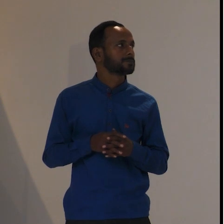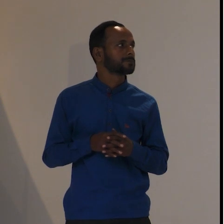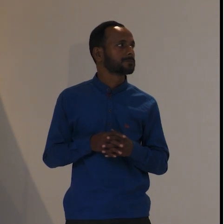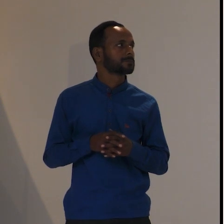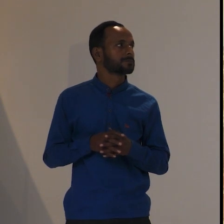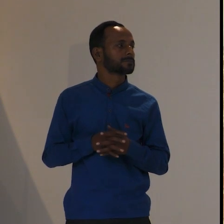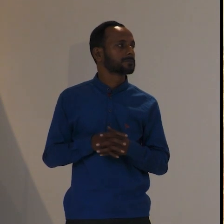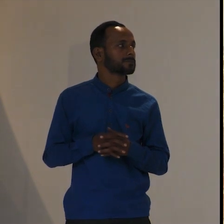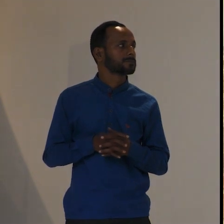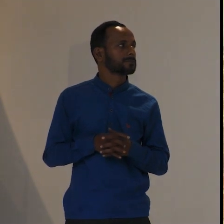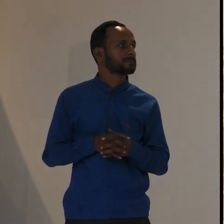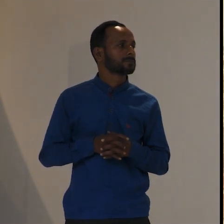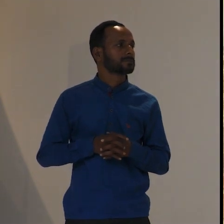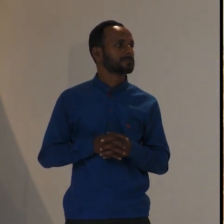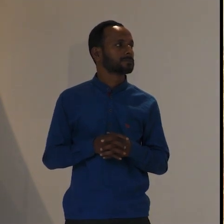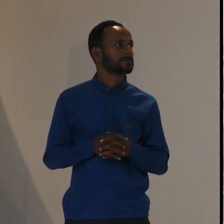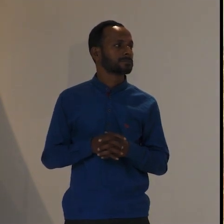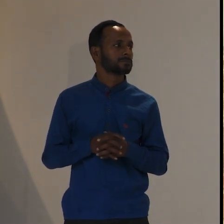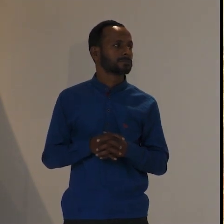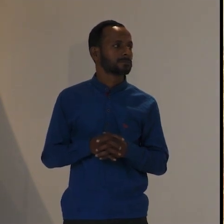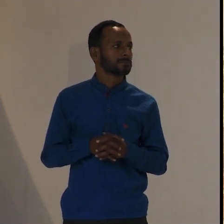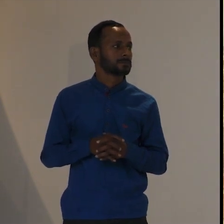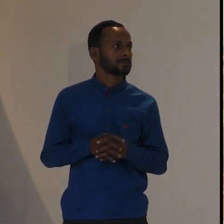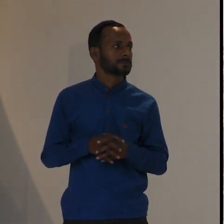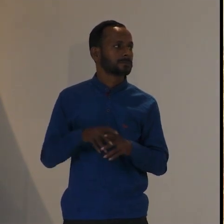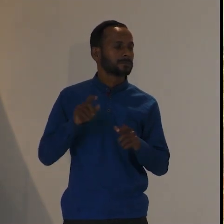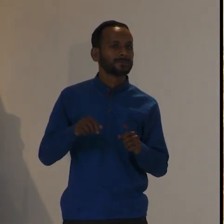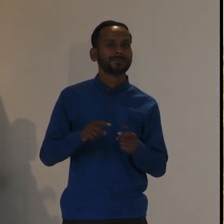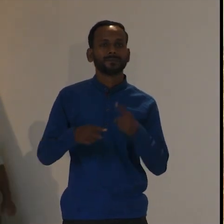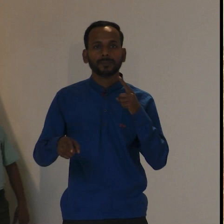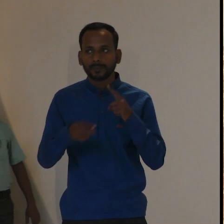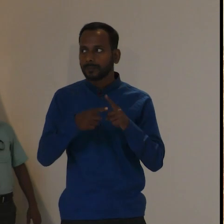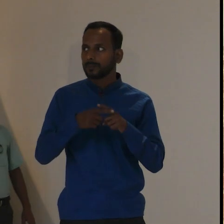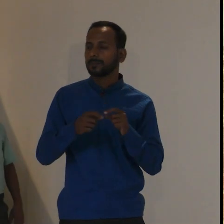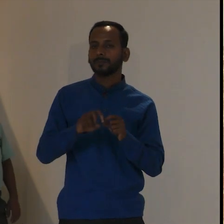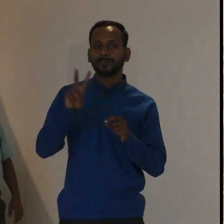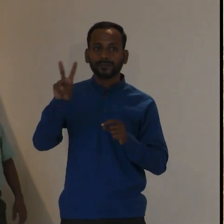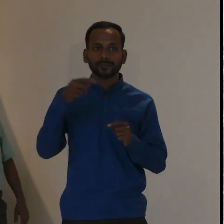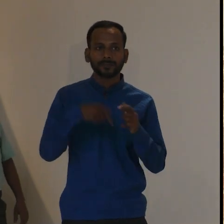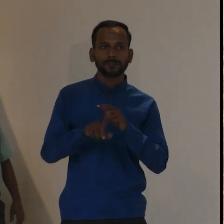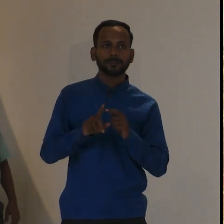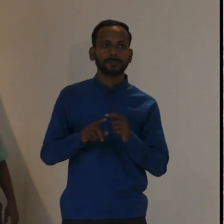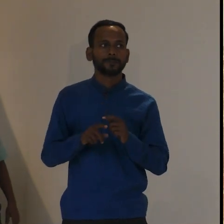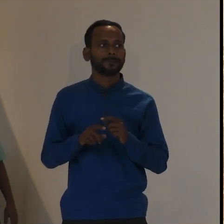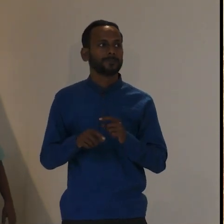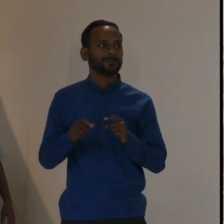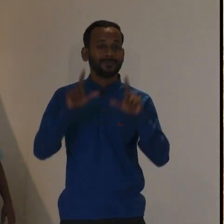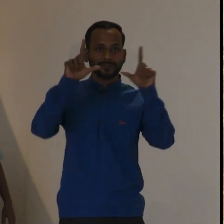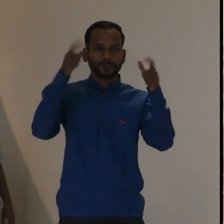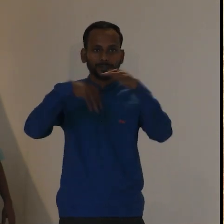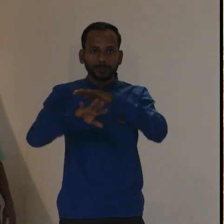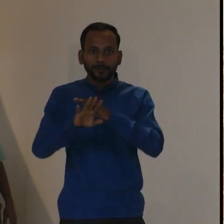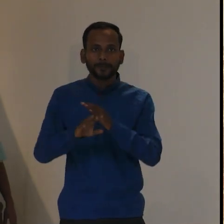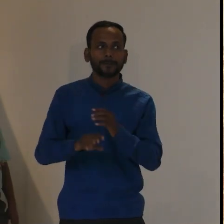No, the next. Yeah, got it. Besides SL Bhatia, the other area we're exploring at the museum is the Women